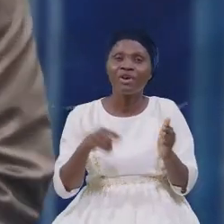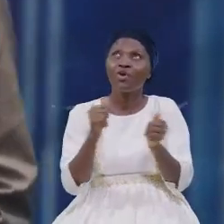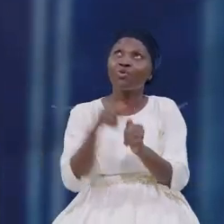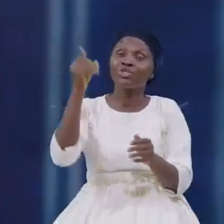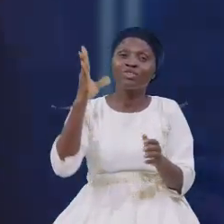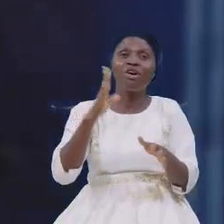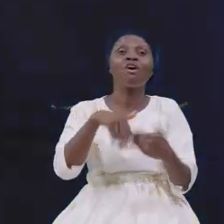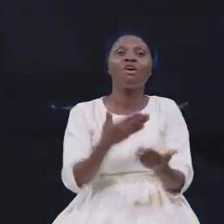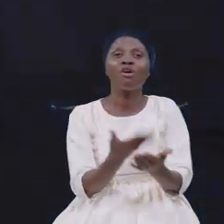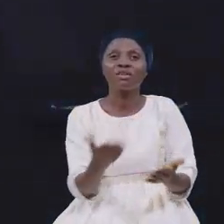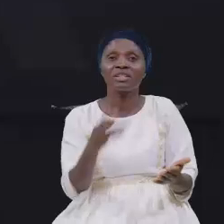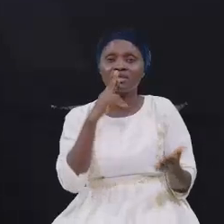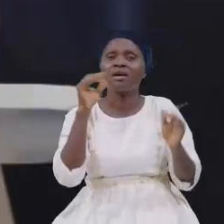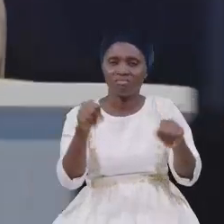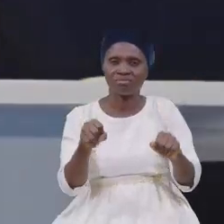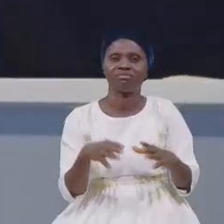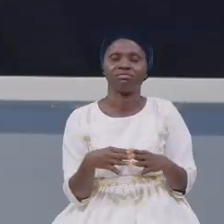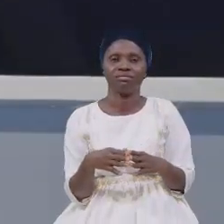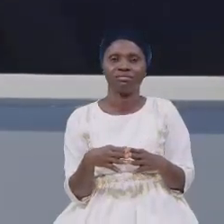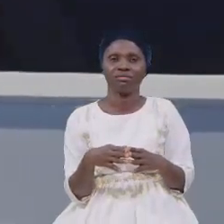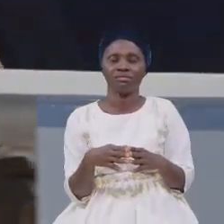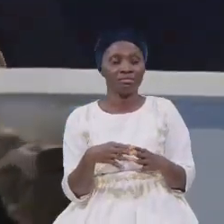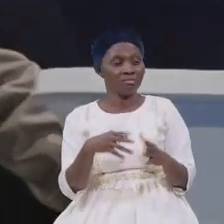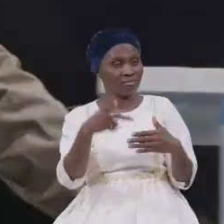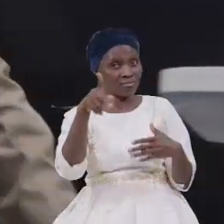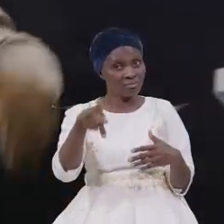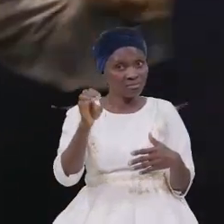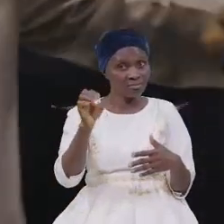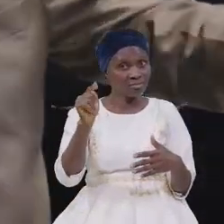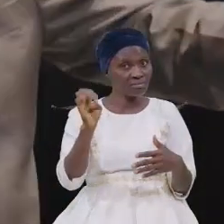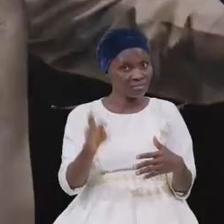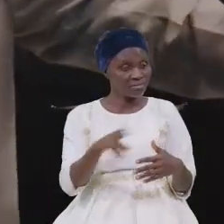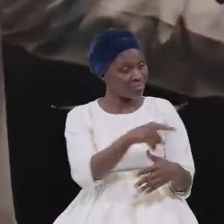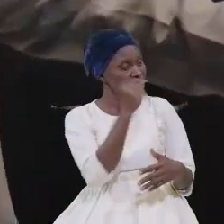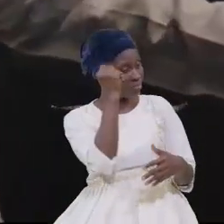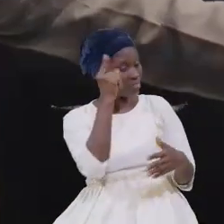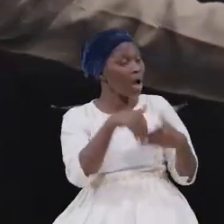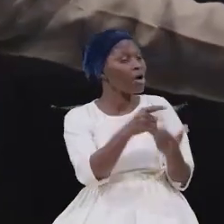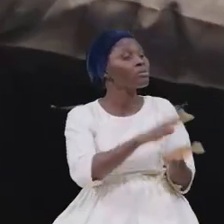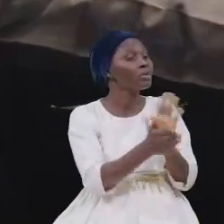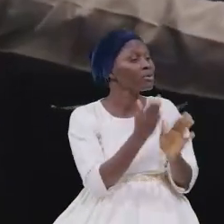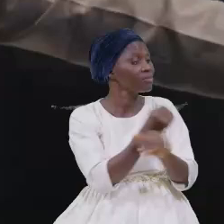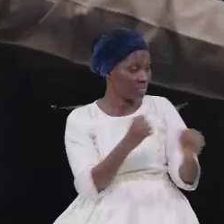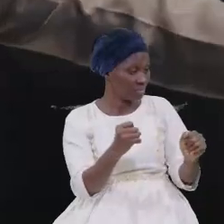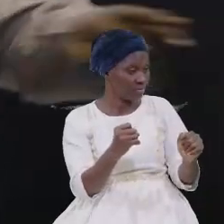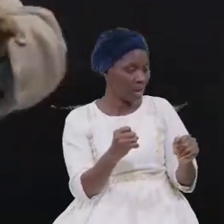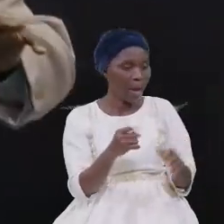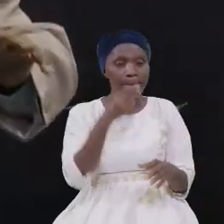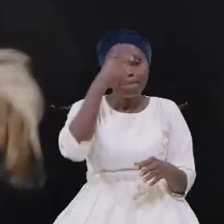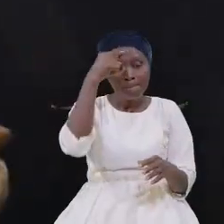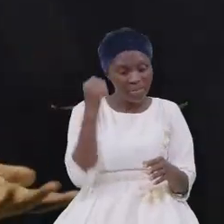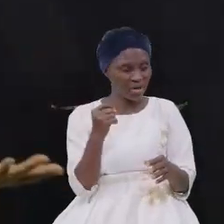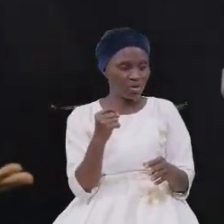things are possible. Peter, you understand how you got saved? because with God all things are possible.